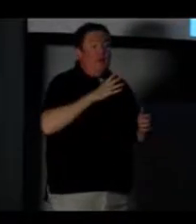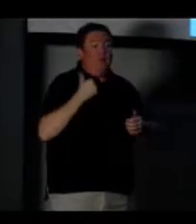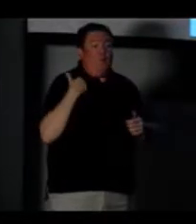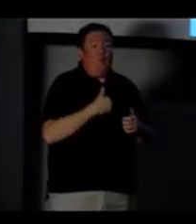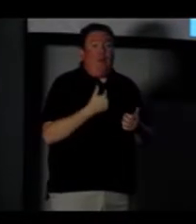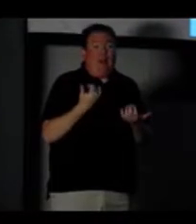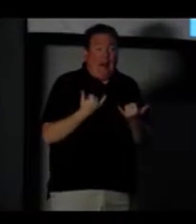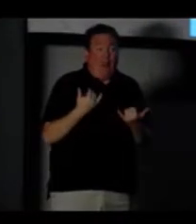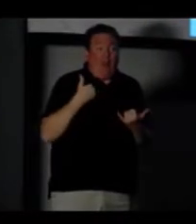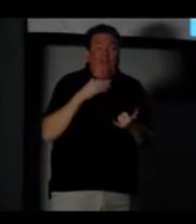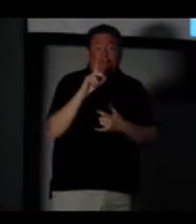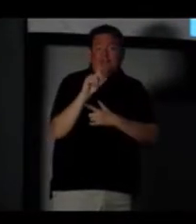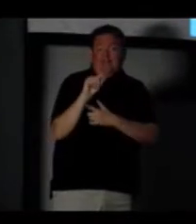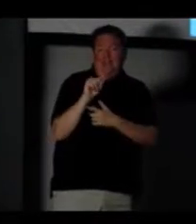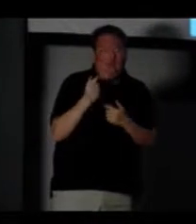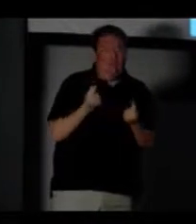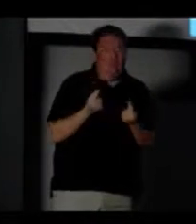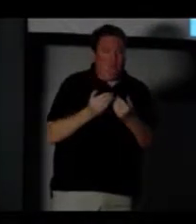the impact of it?